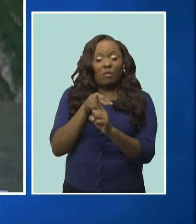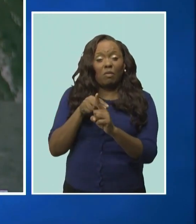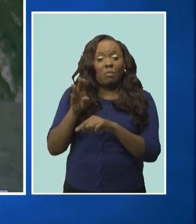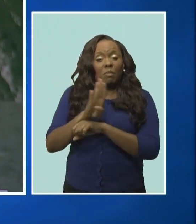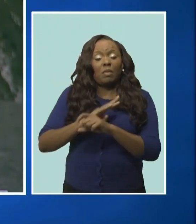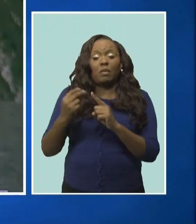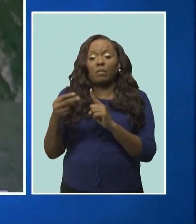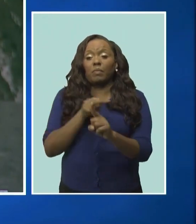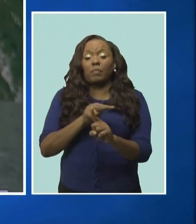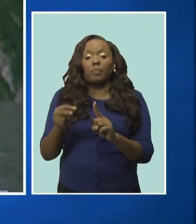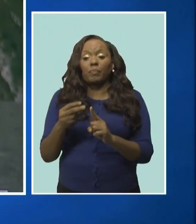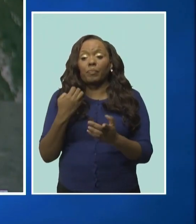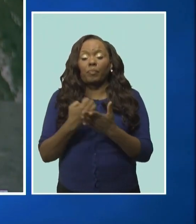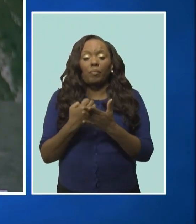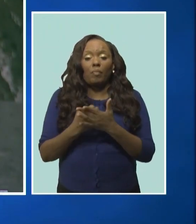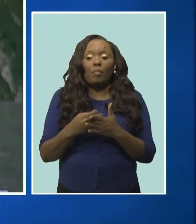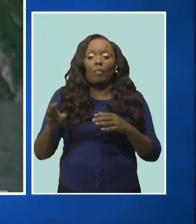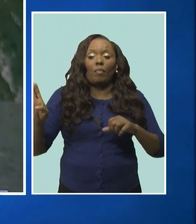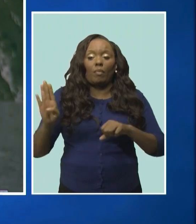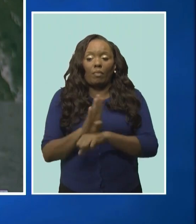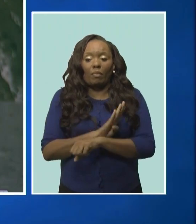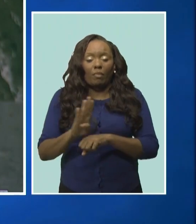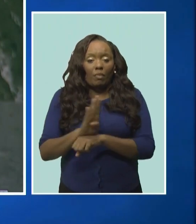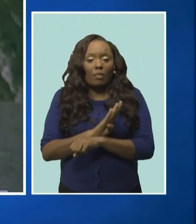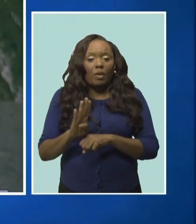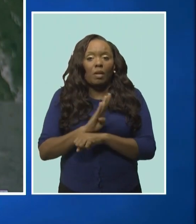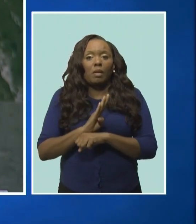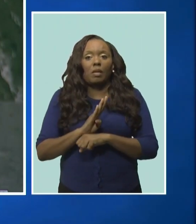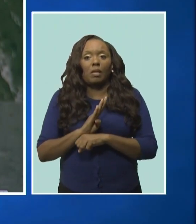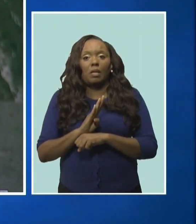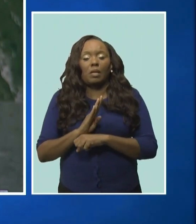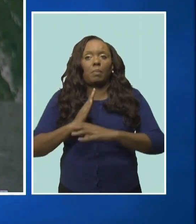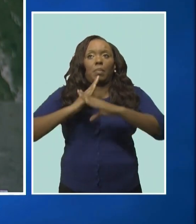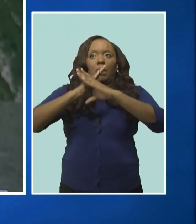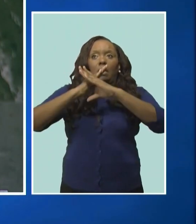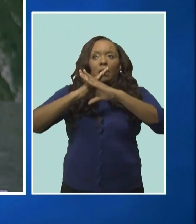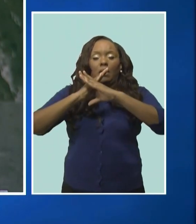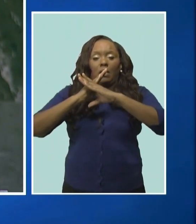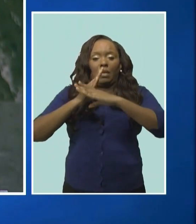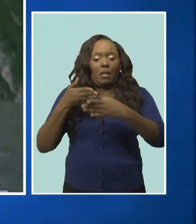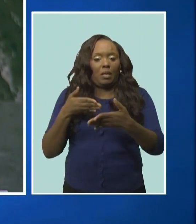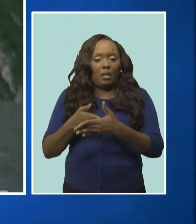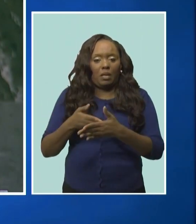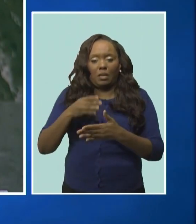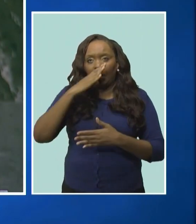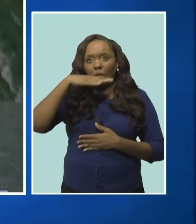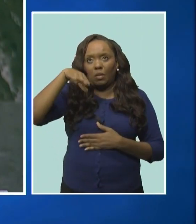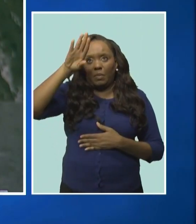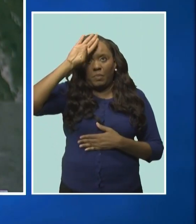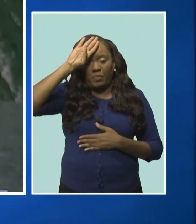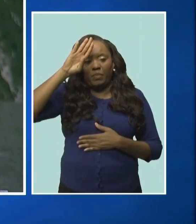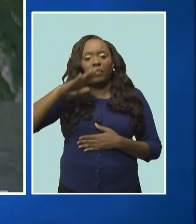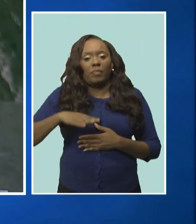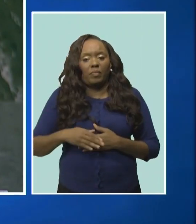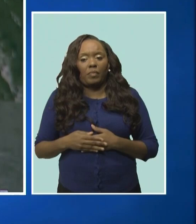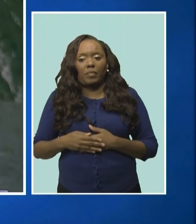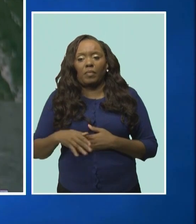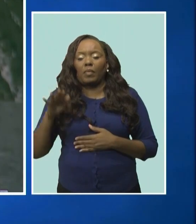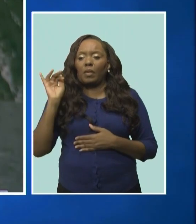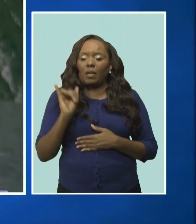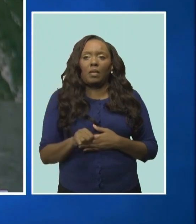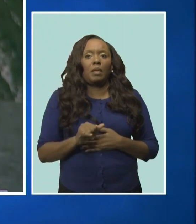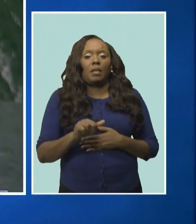the economic, commercial, and financial embargo against the Republic of Cuba to run counter to both the